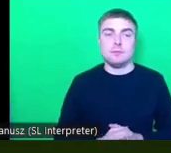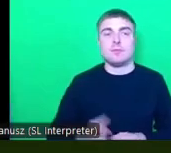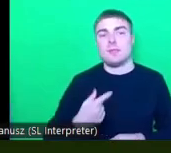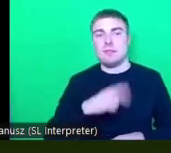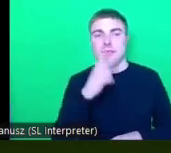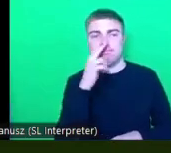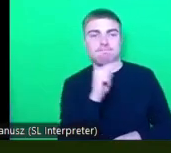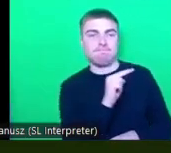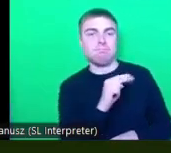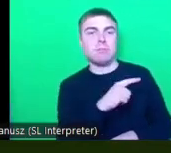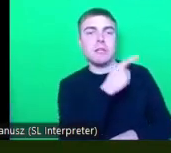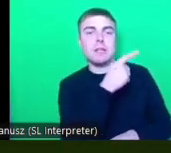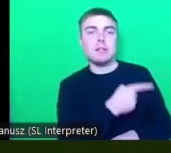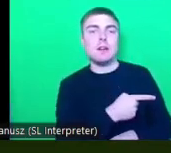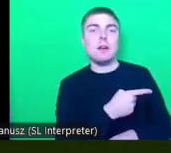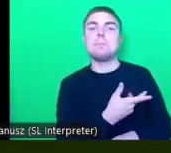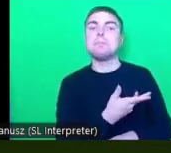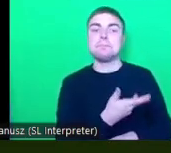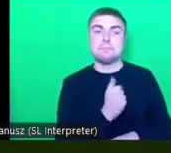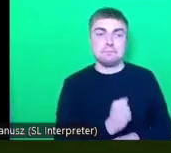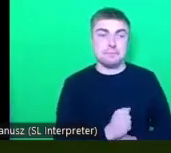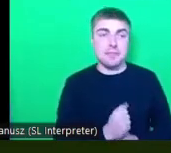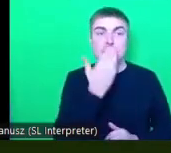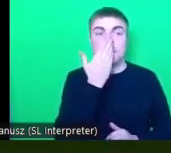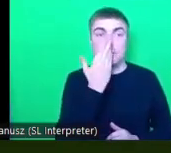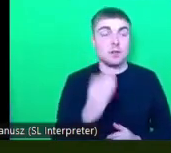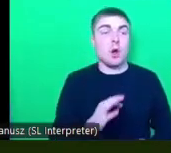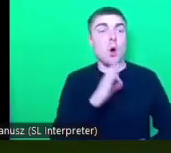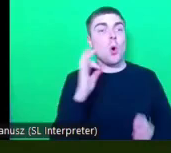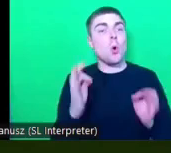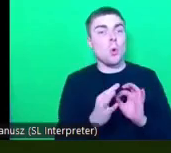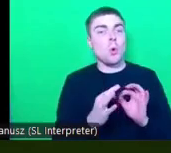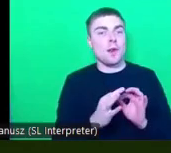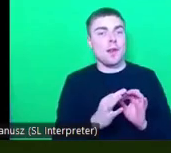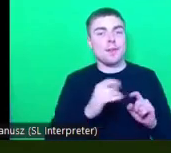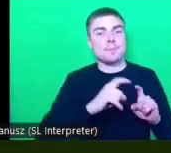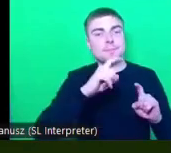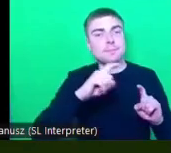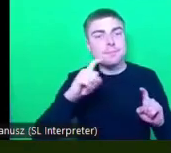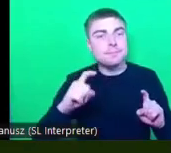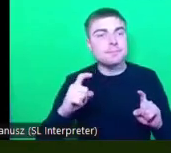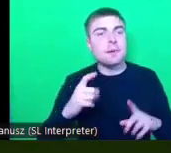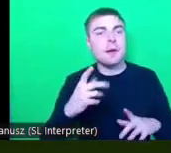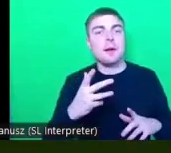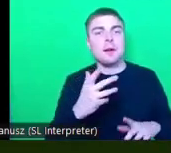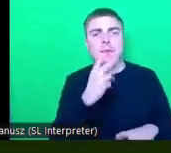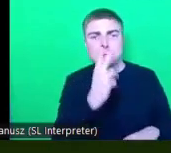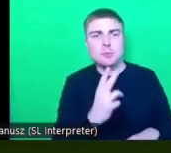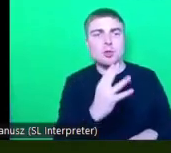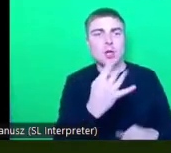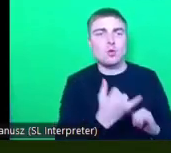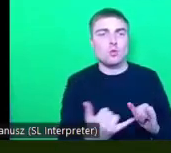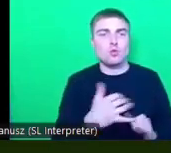estimated moose mortality rate on 4 different classes. So you see wolf predation in